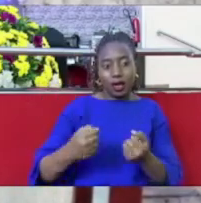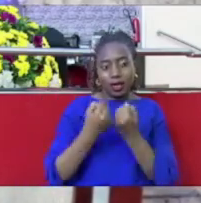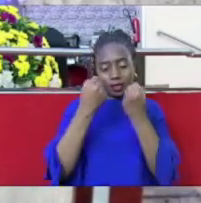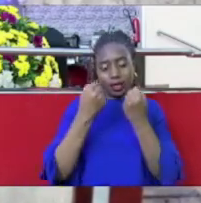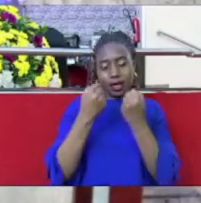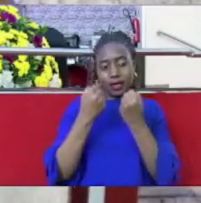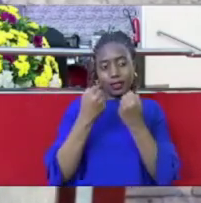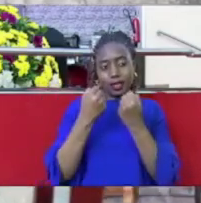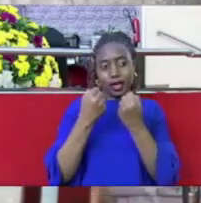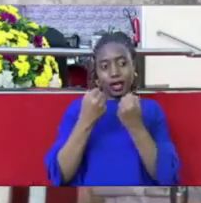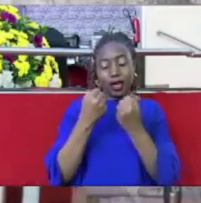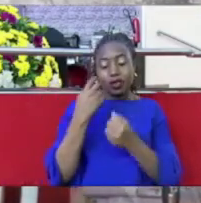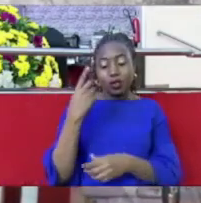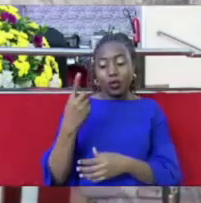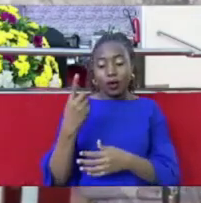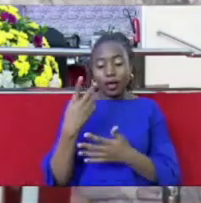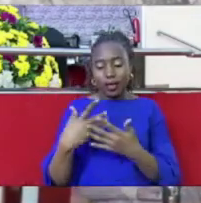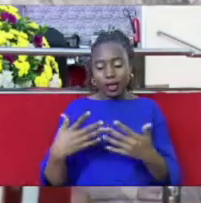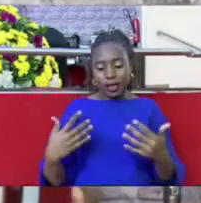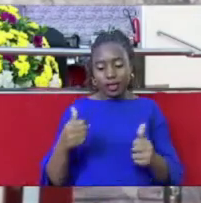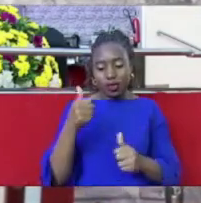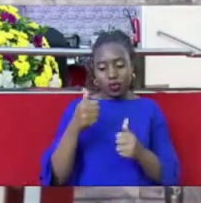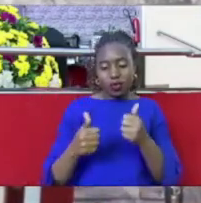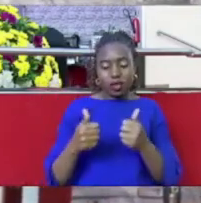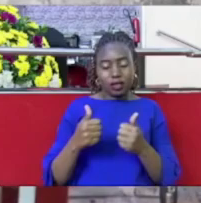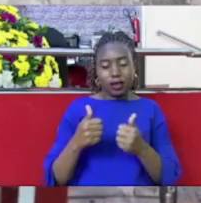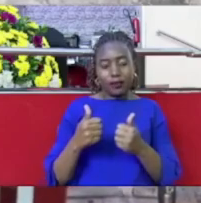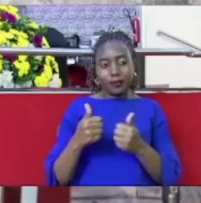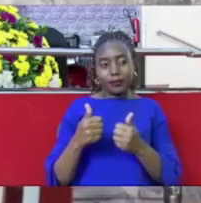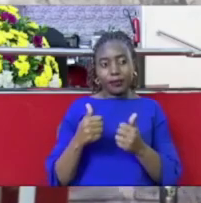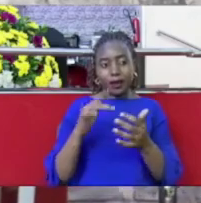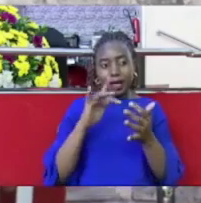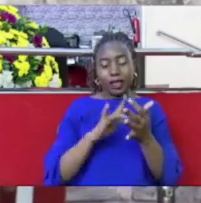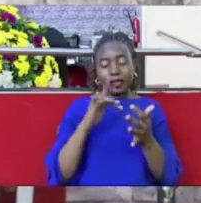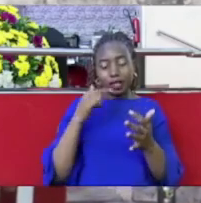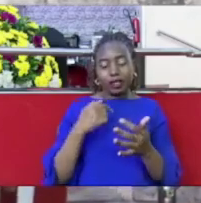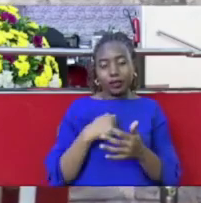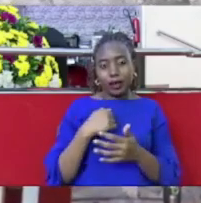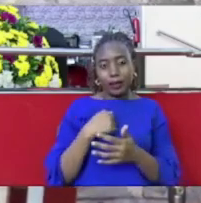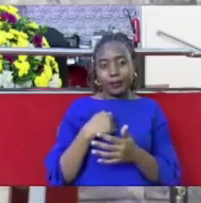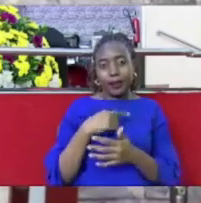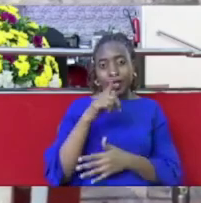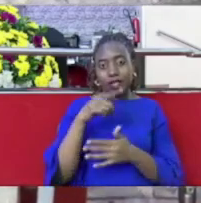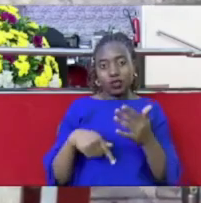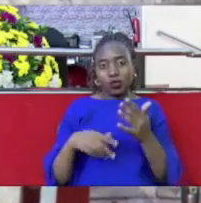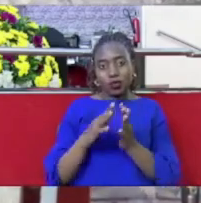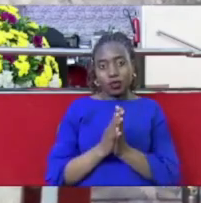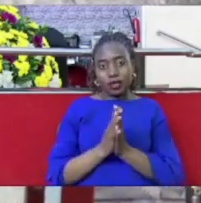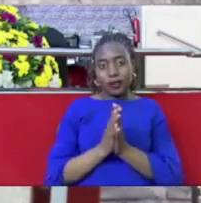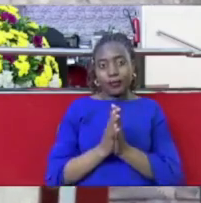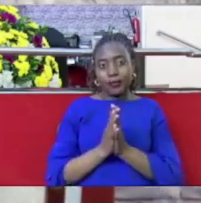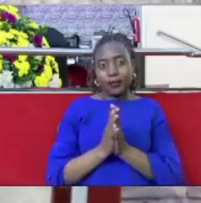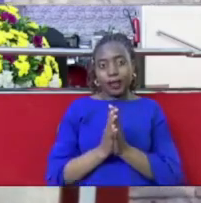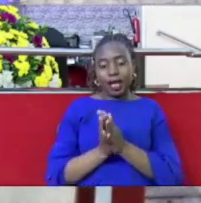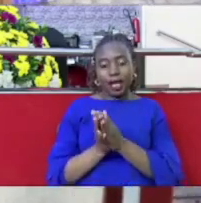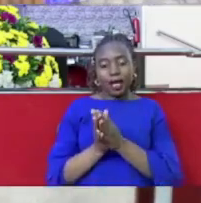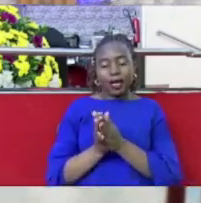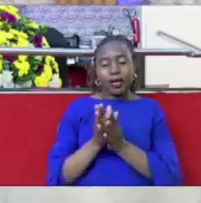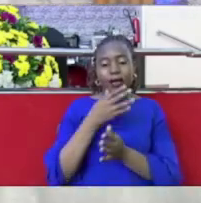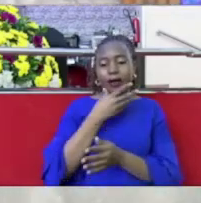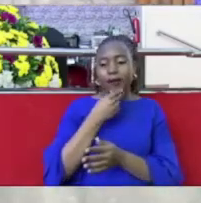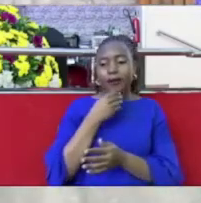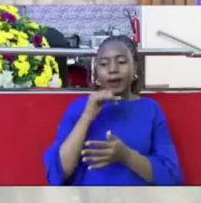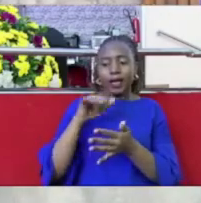really touched me, na jambo moja ambalo liniguza, was the fact that he was giving a story